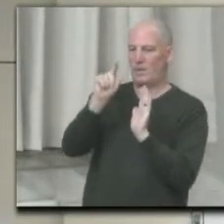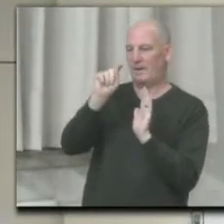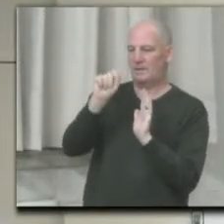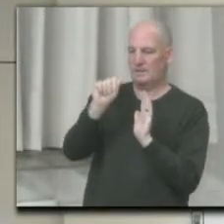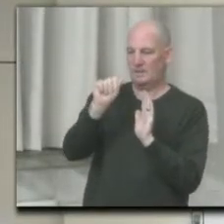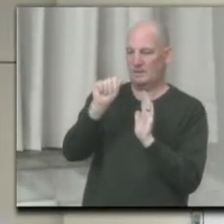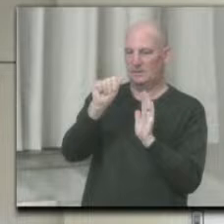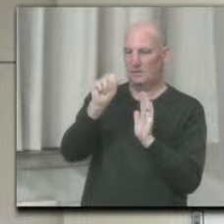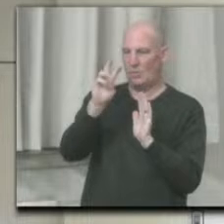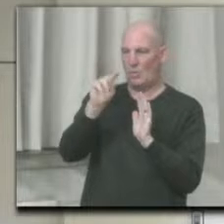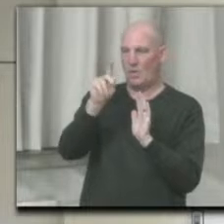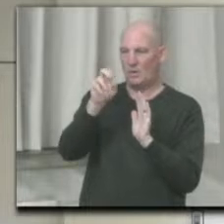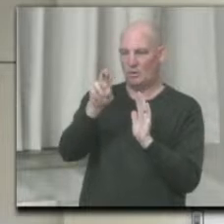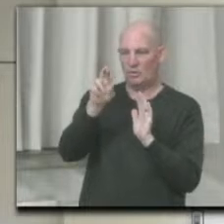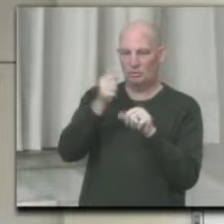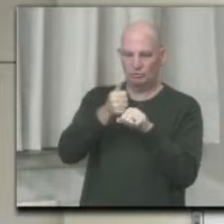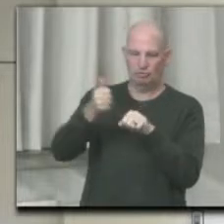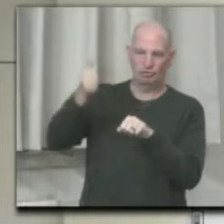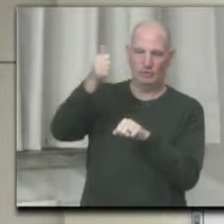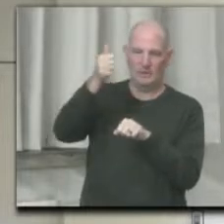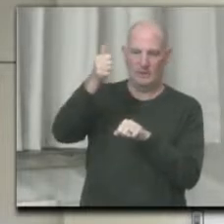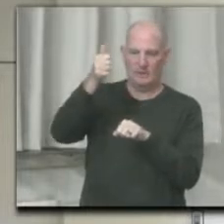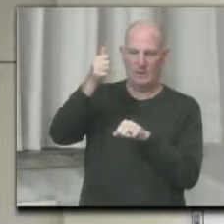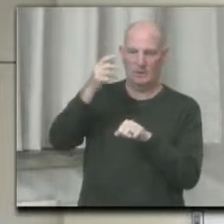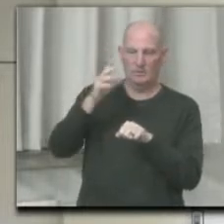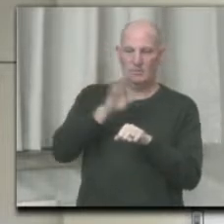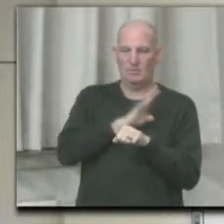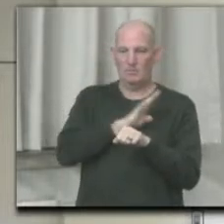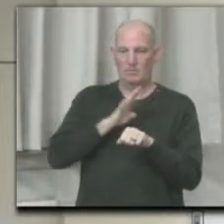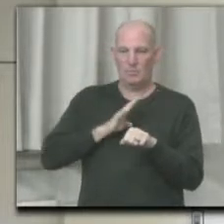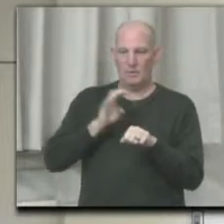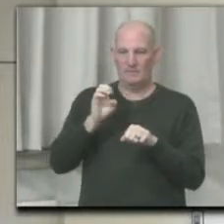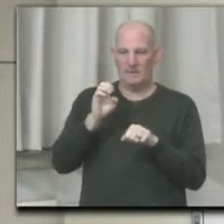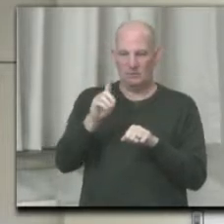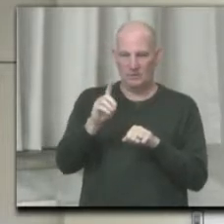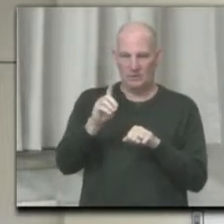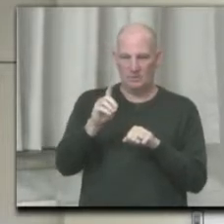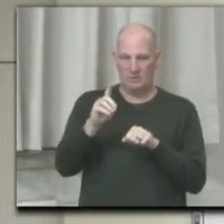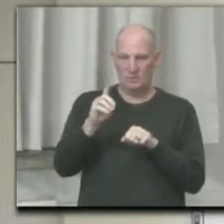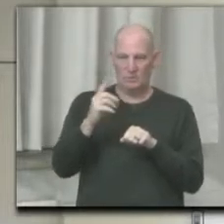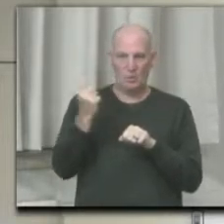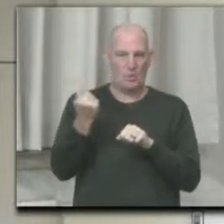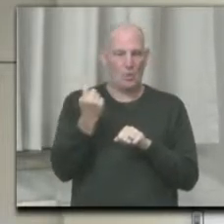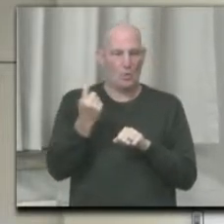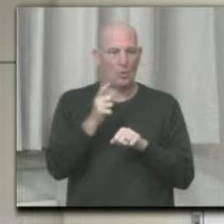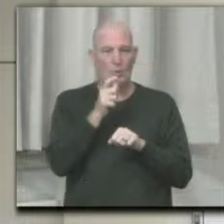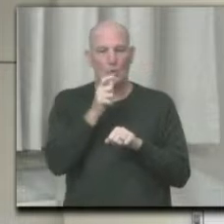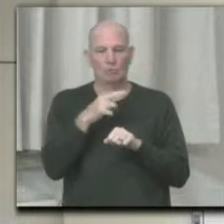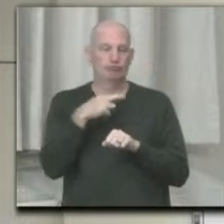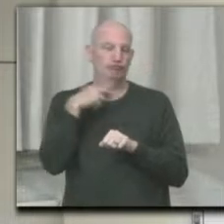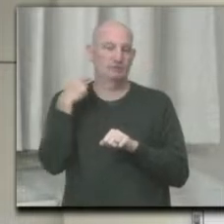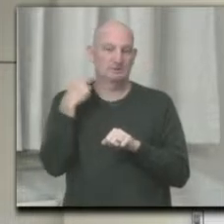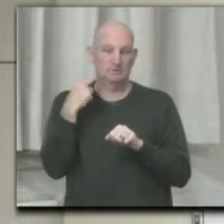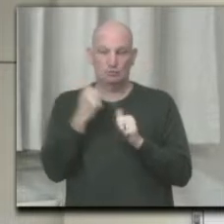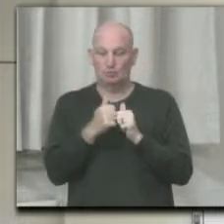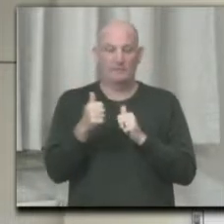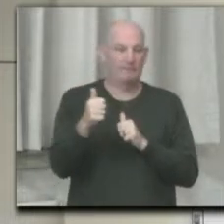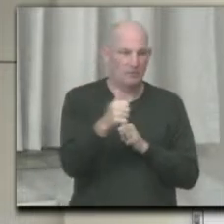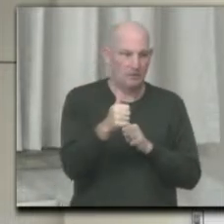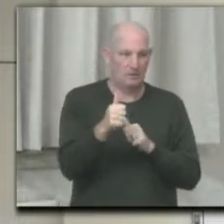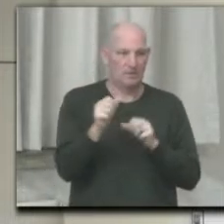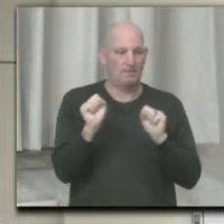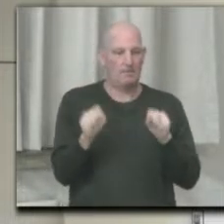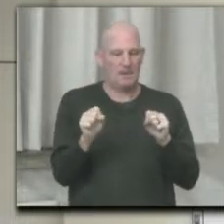Chair, 2024 Prince George's County Board of Education. Only those who risk going too far can possibly